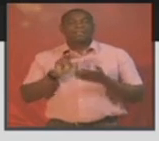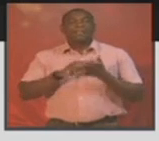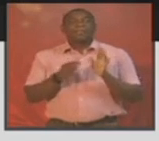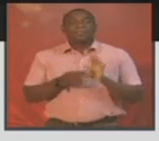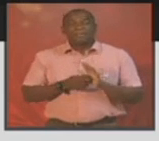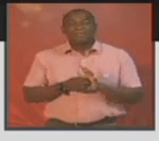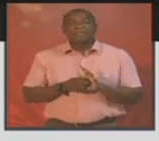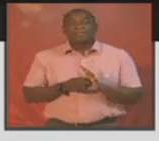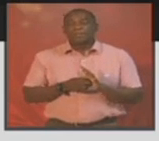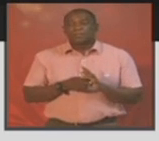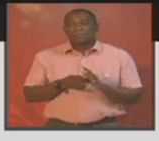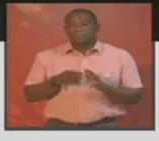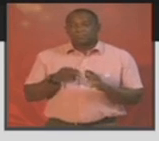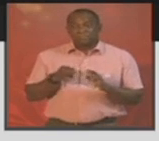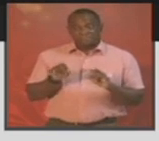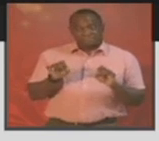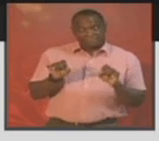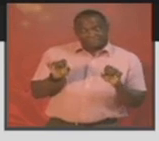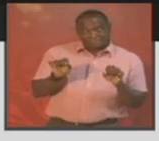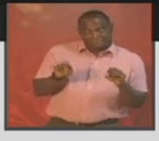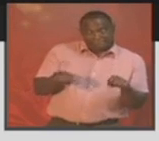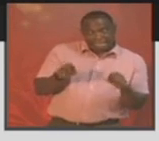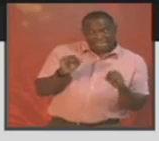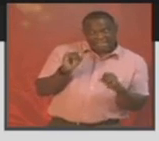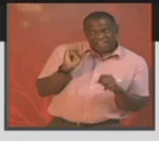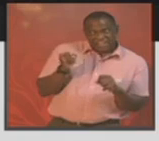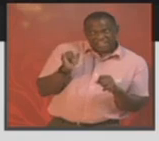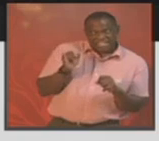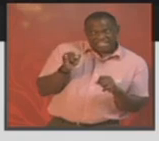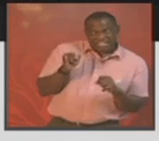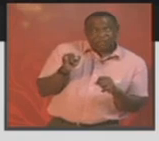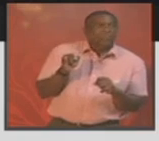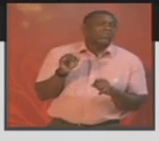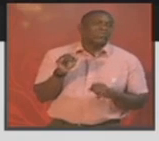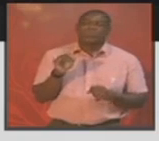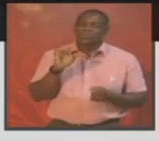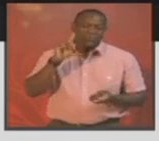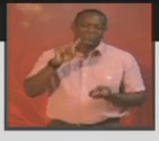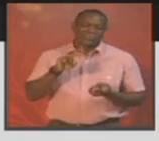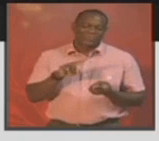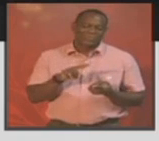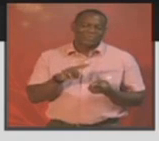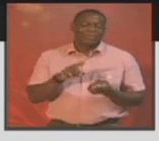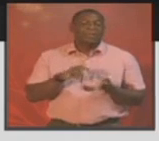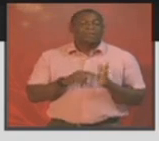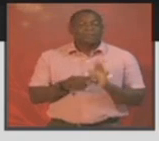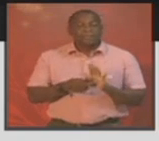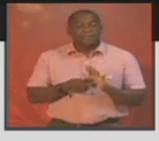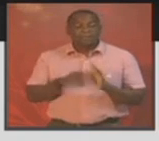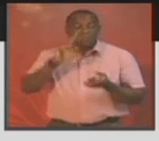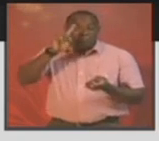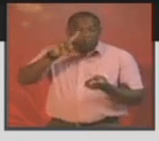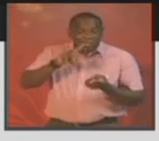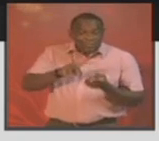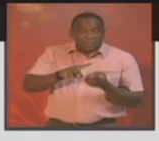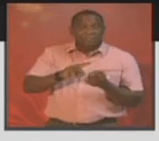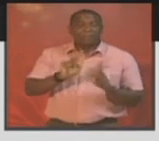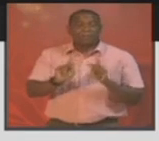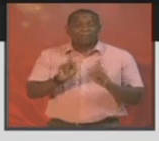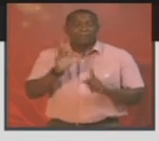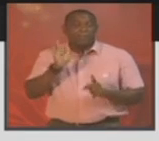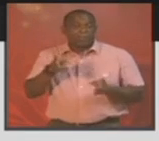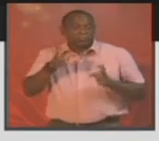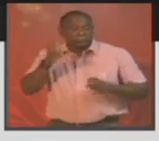being infected in the general population, and less persons being ill means less burden on our